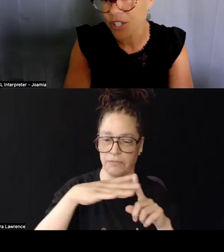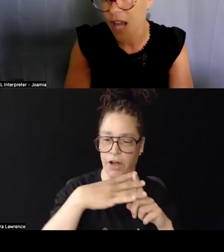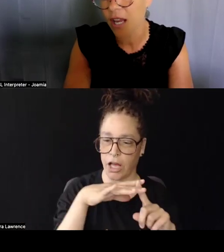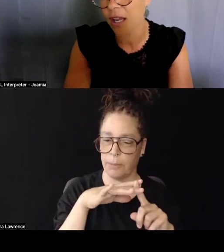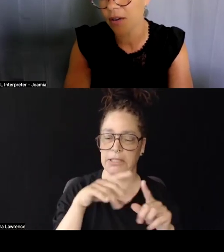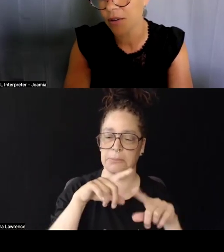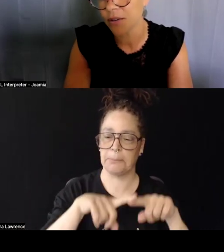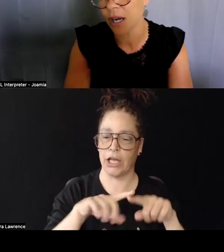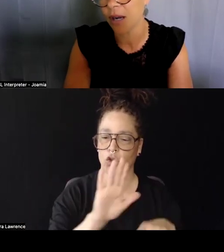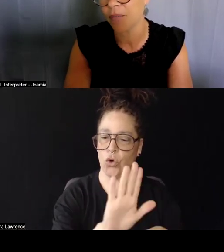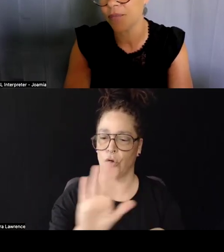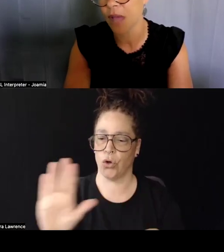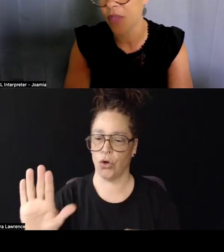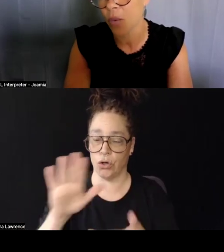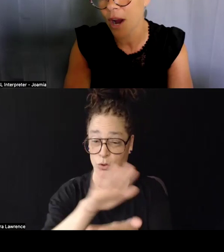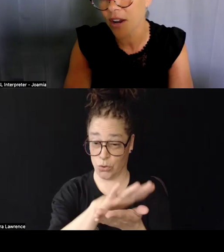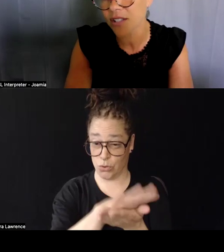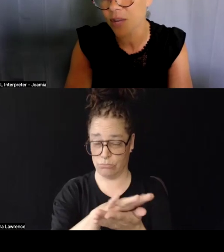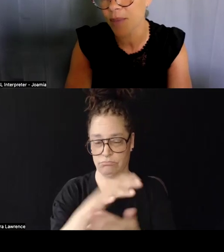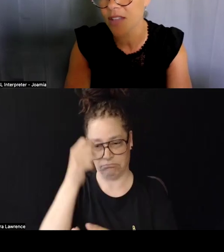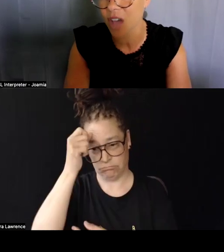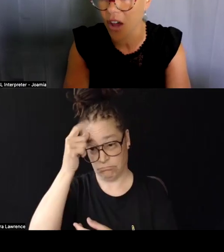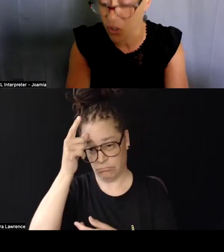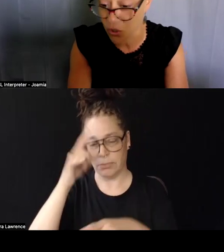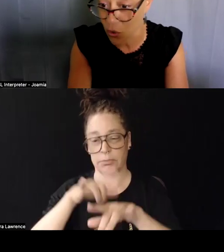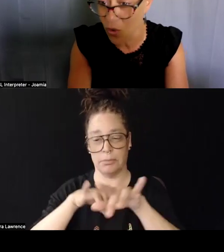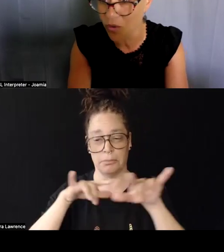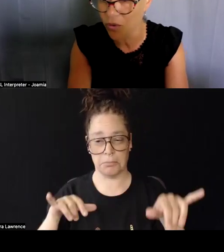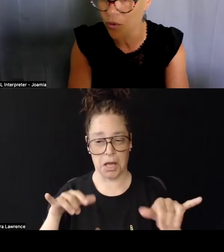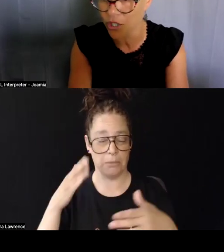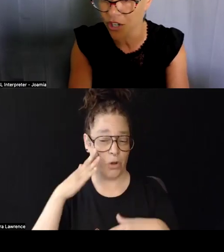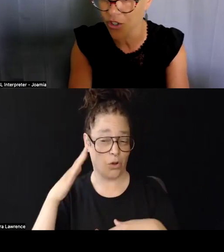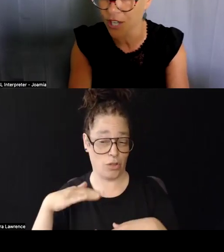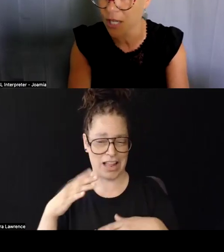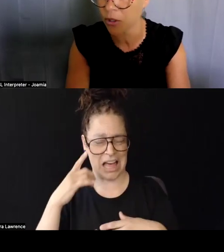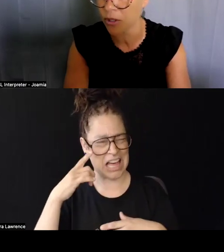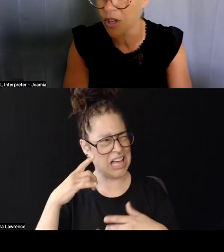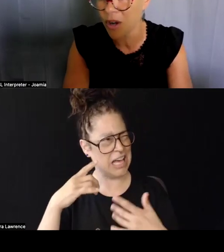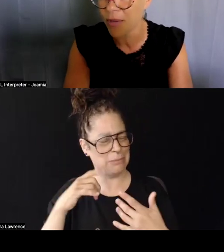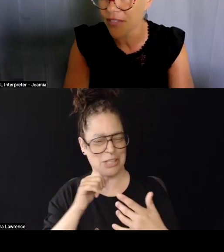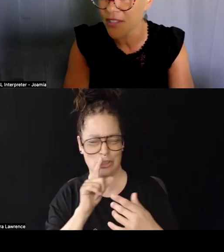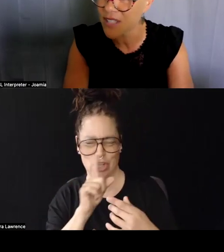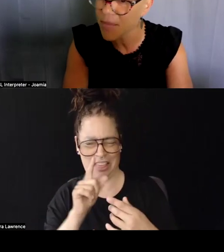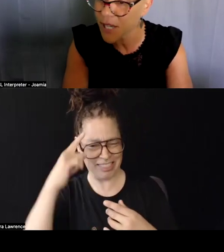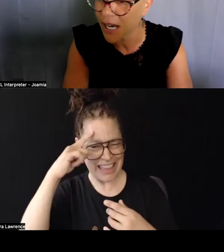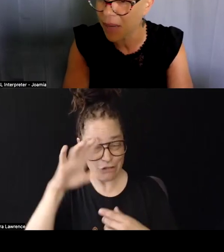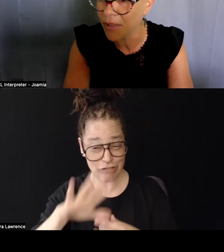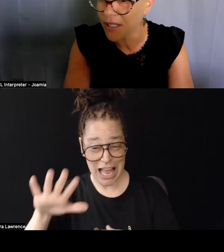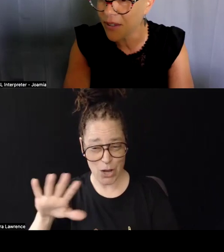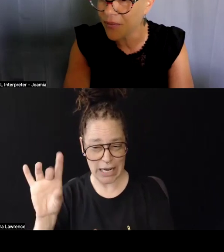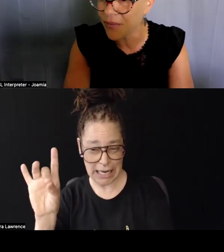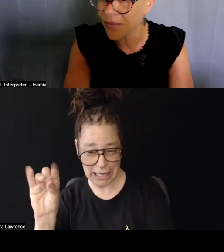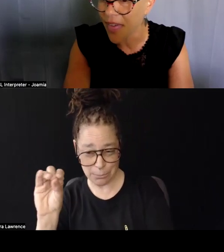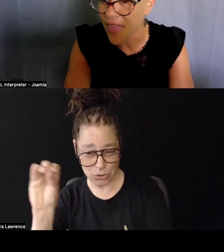The understanding and the awareness depends on your school, which is understandable, but at the same